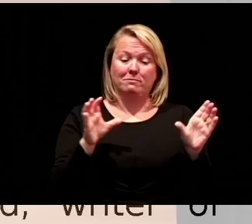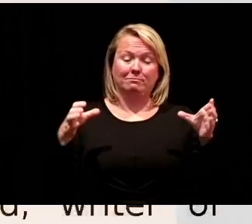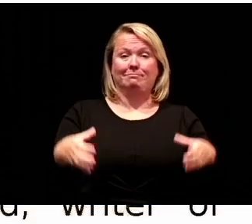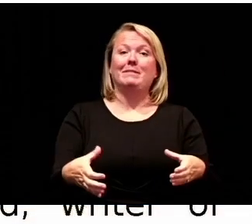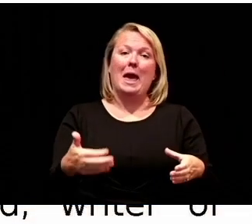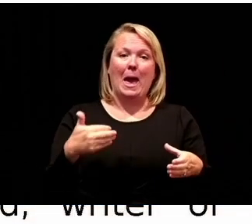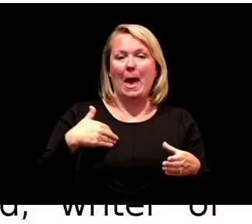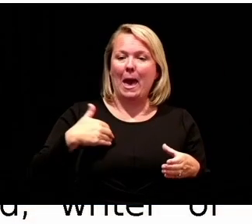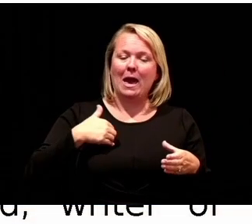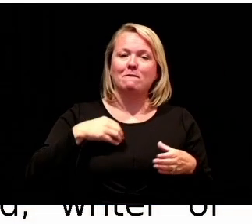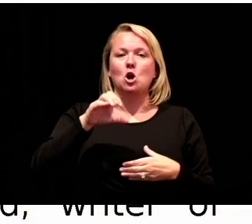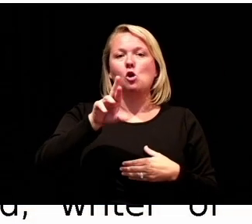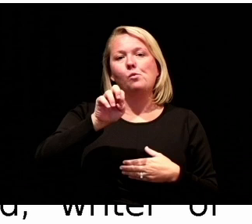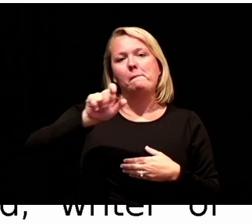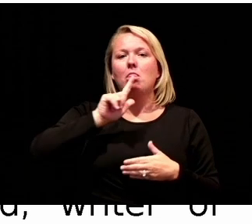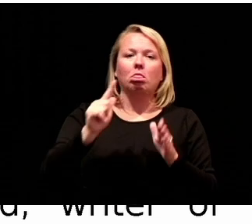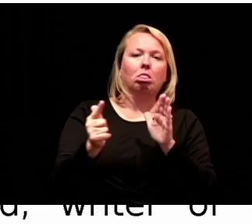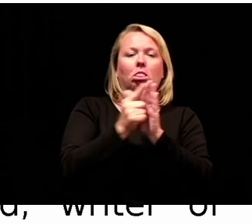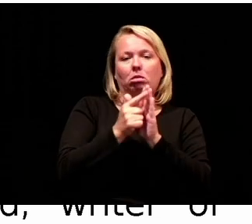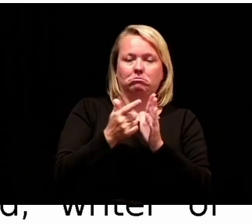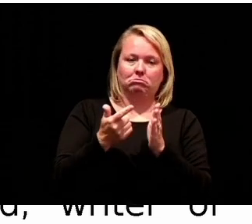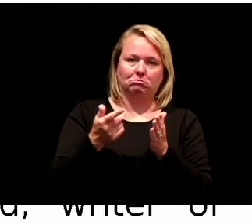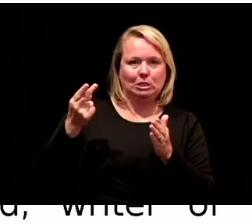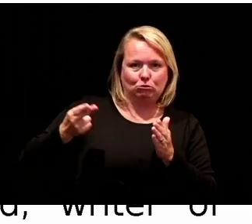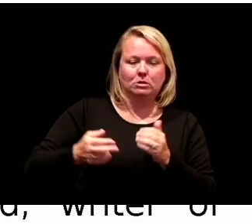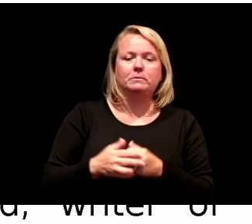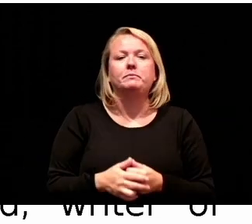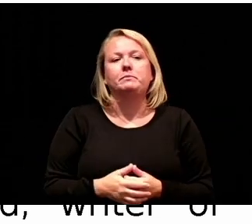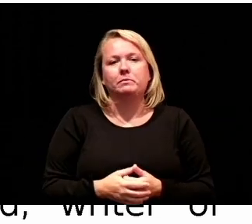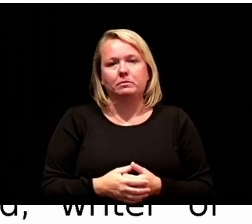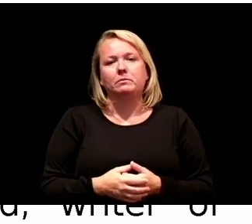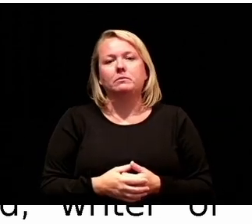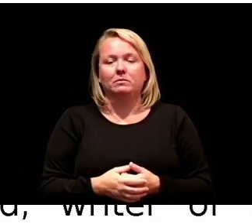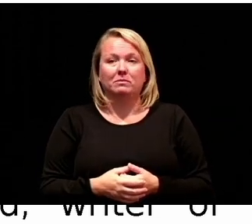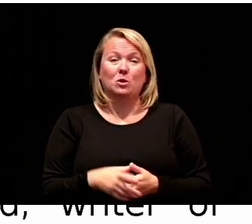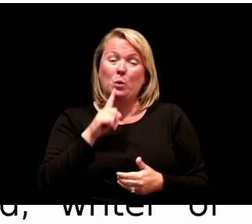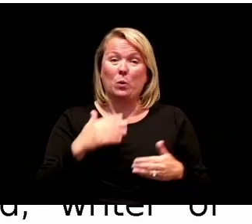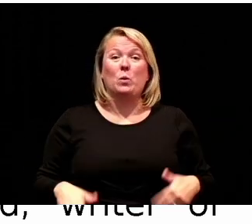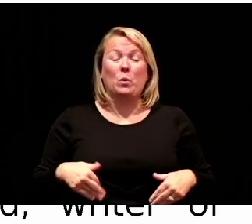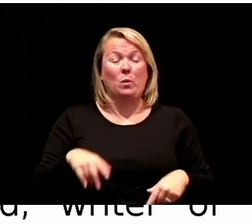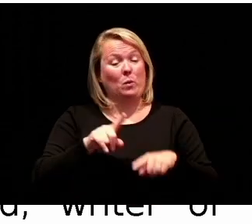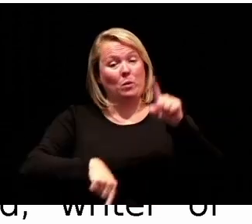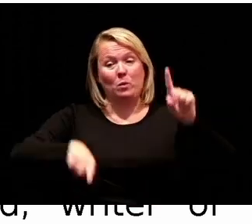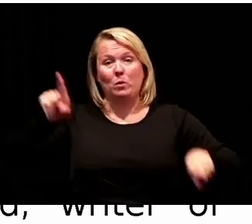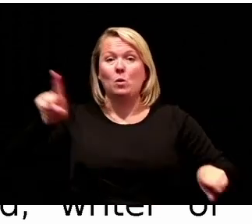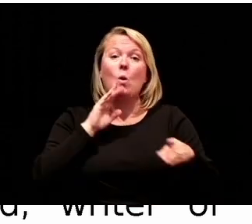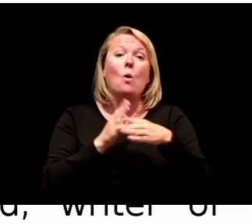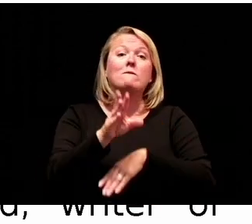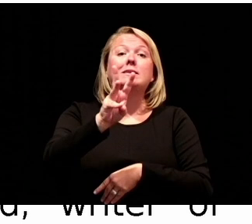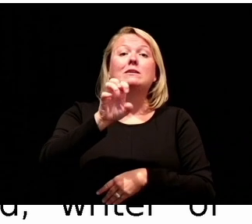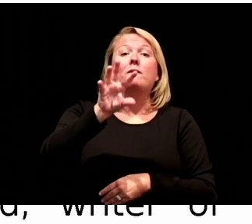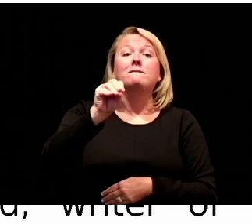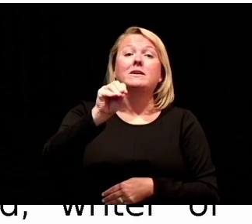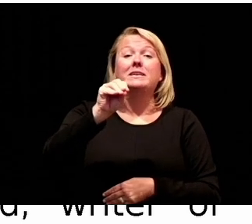rights. And these are some quotes of people who recognize that fact, including the Declaration of Human